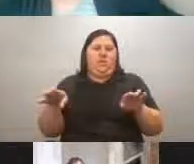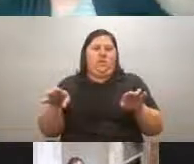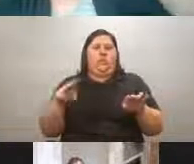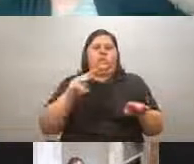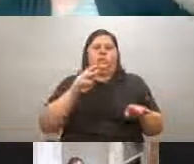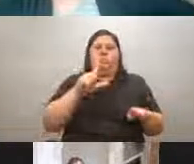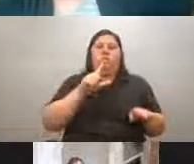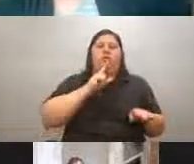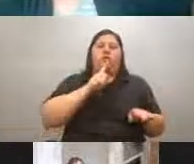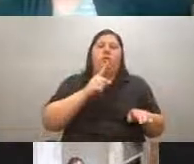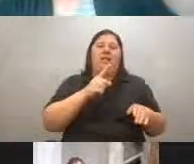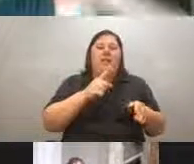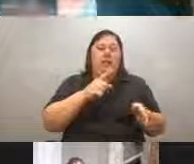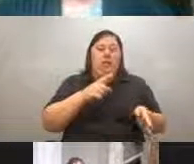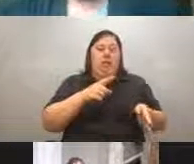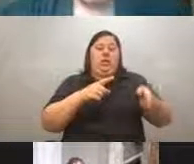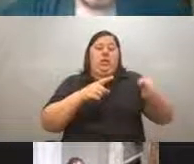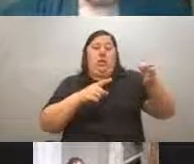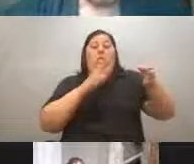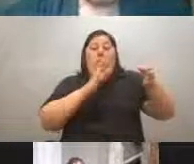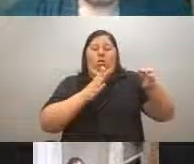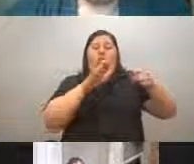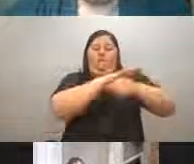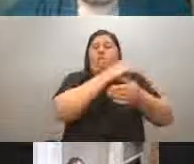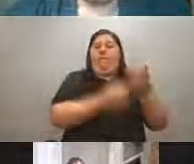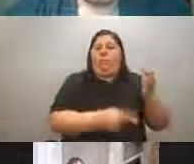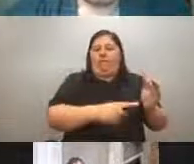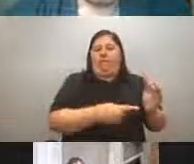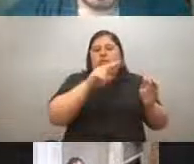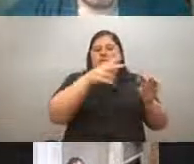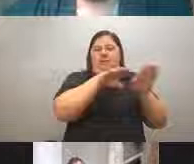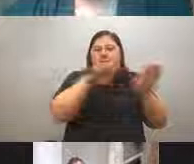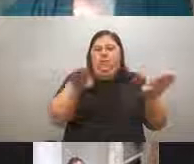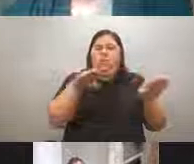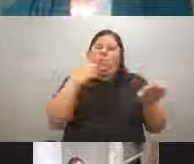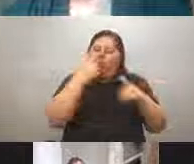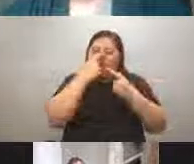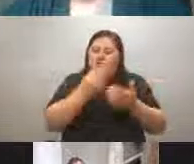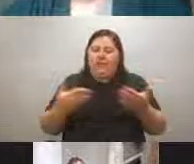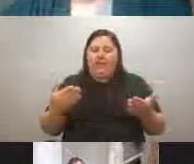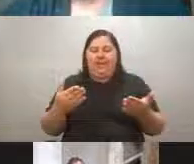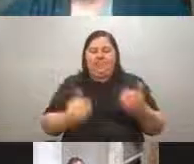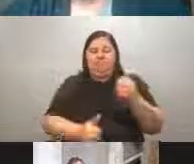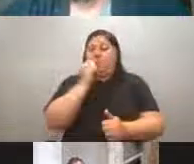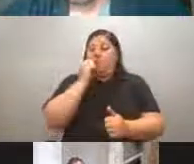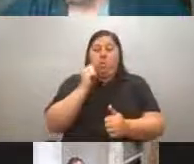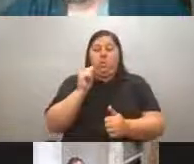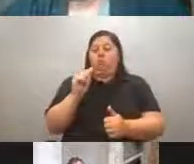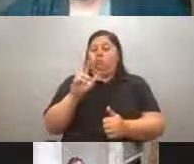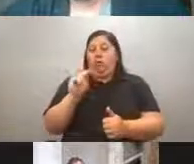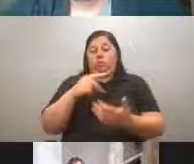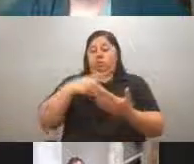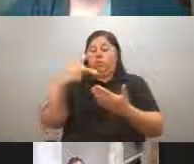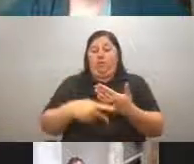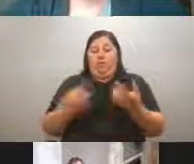both the first floor and the second floor. And one of the things I think is really interesting is that the majority of the arts programming that's happening